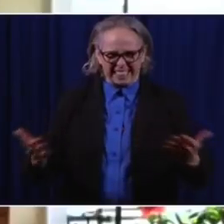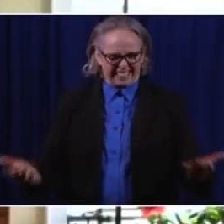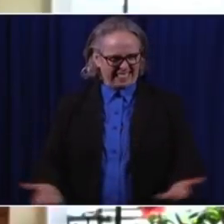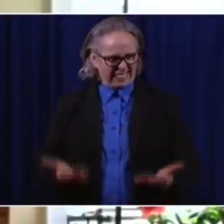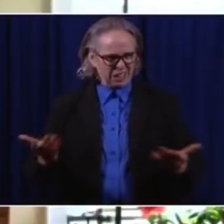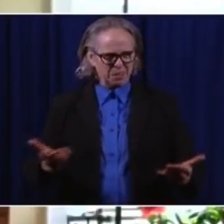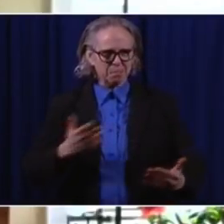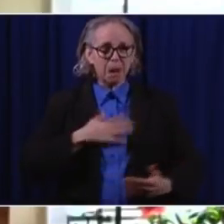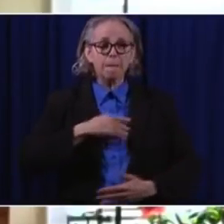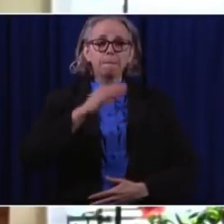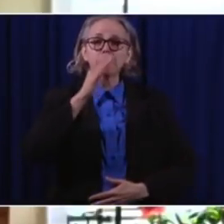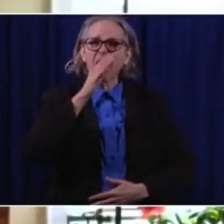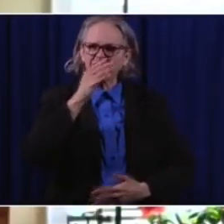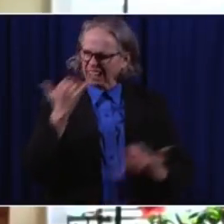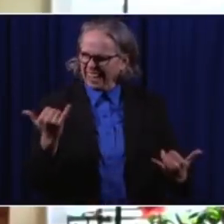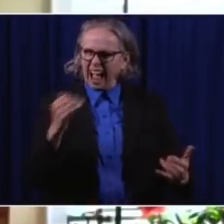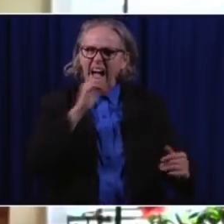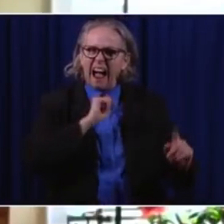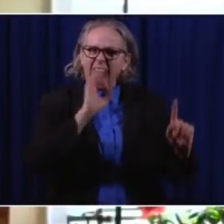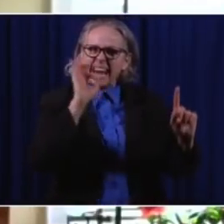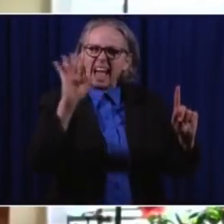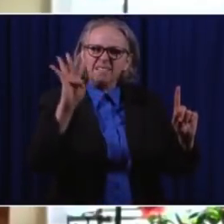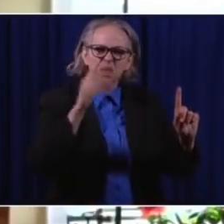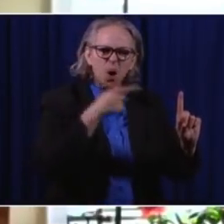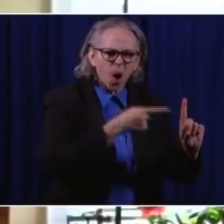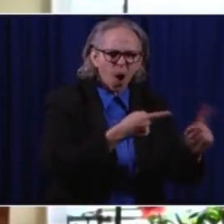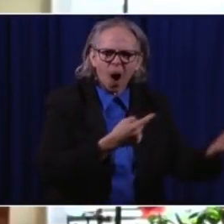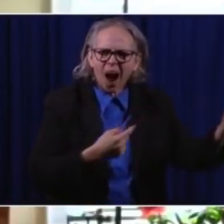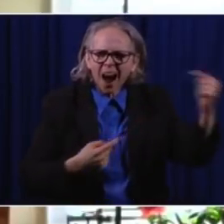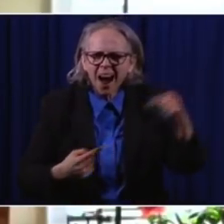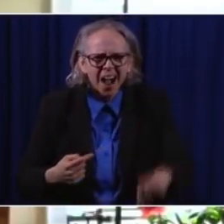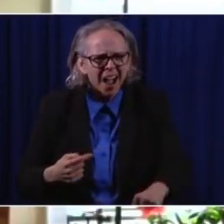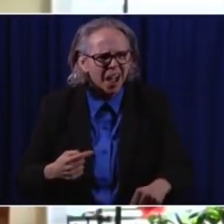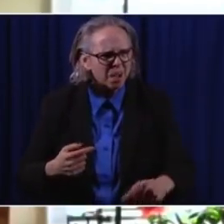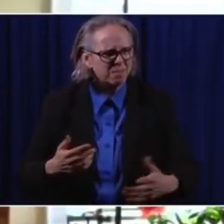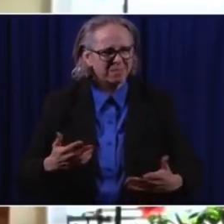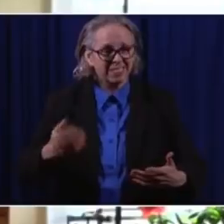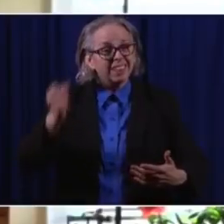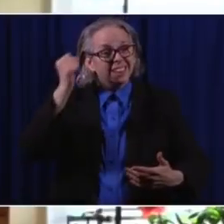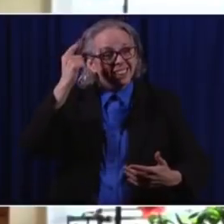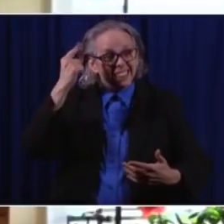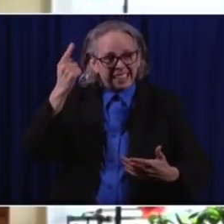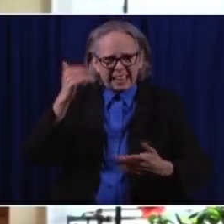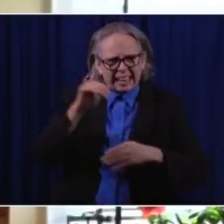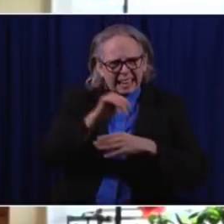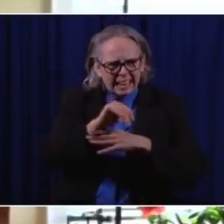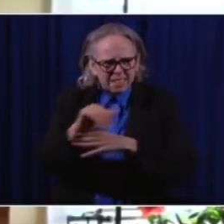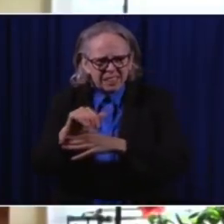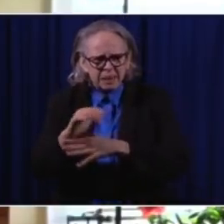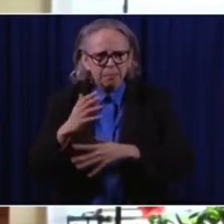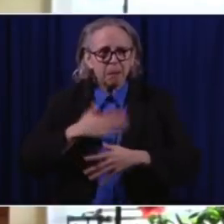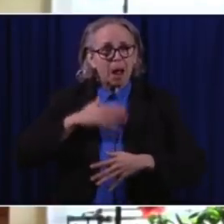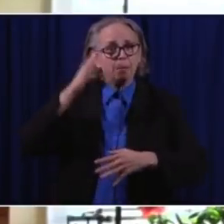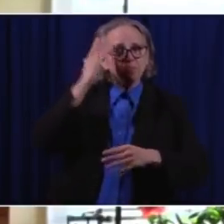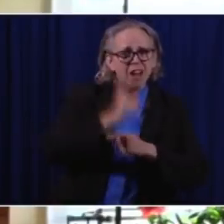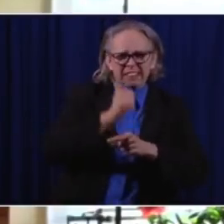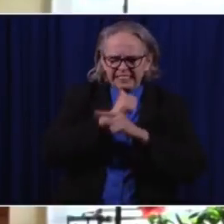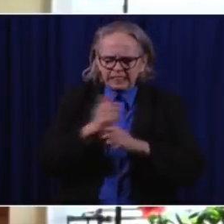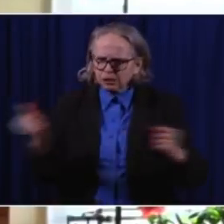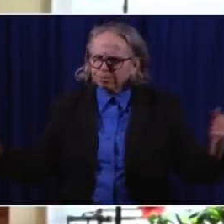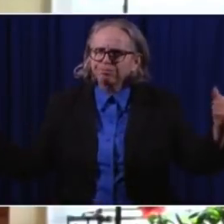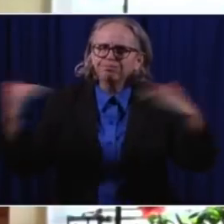mother, and usually in the evening, my brothers and sisters come and their kids come too, and we have a great time. But this